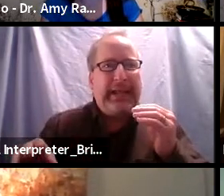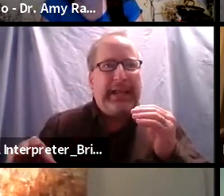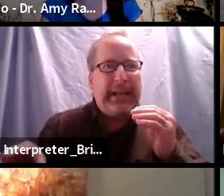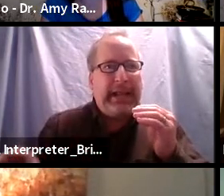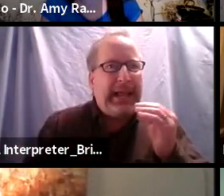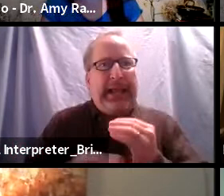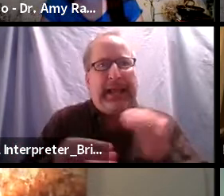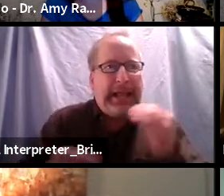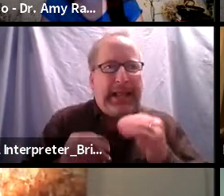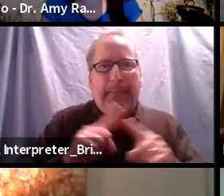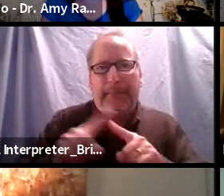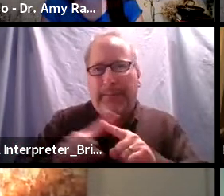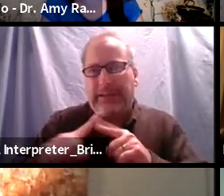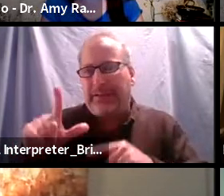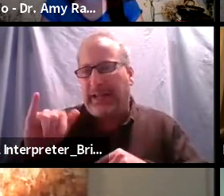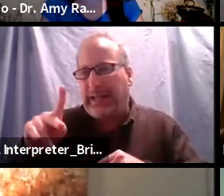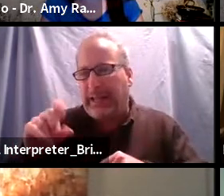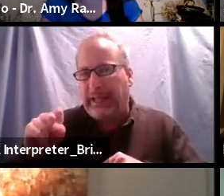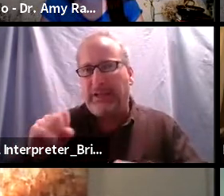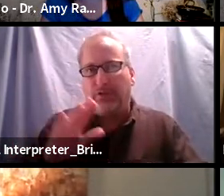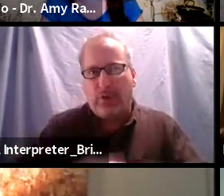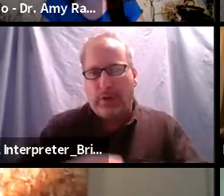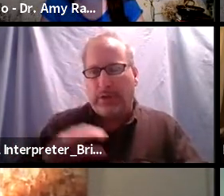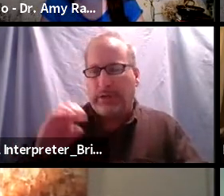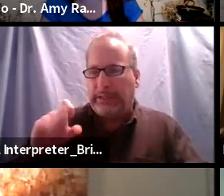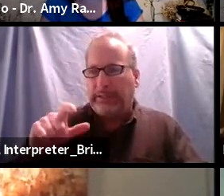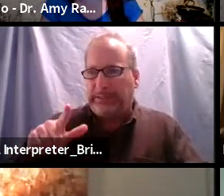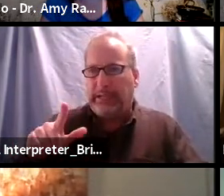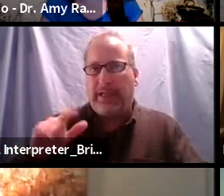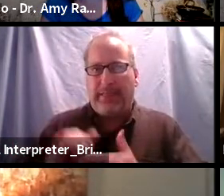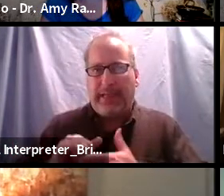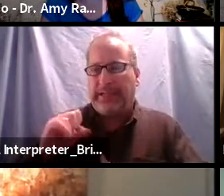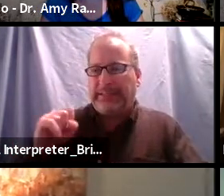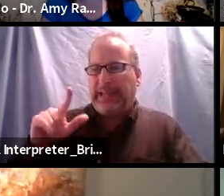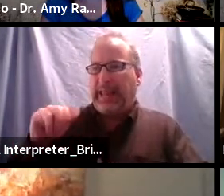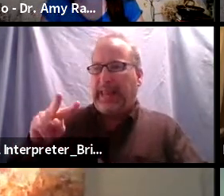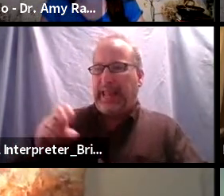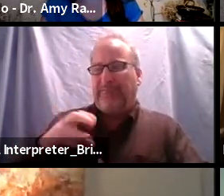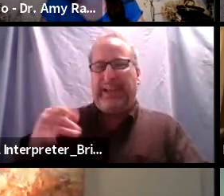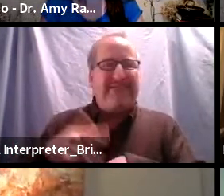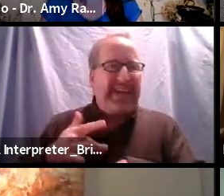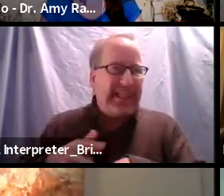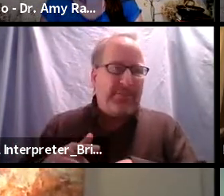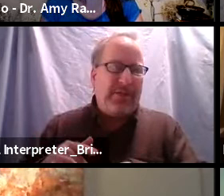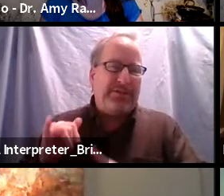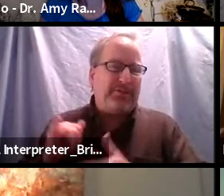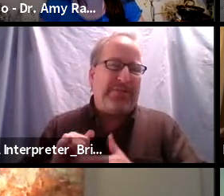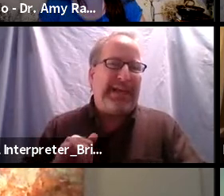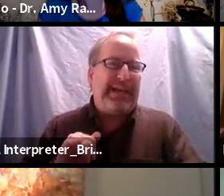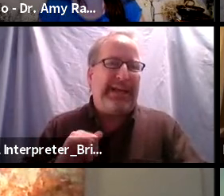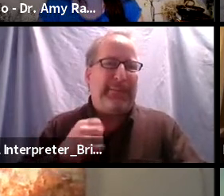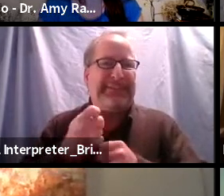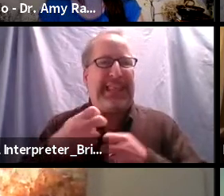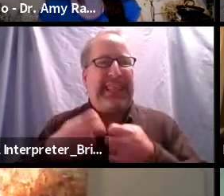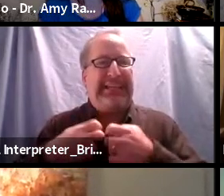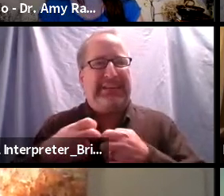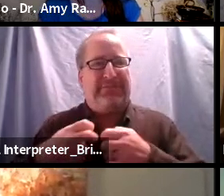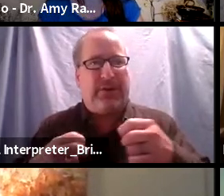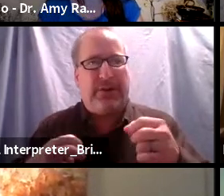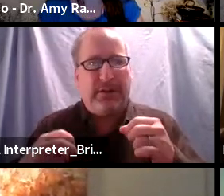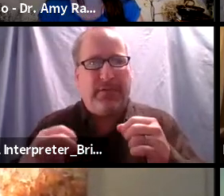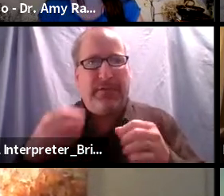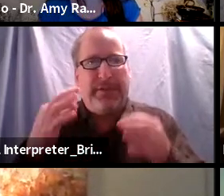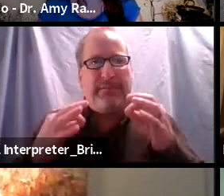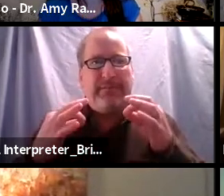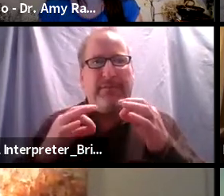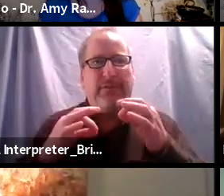links into one cell on Excel that are live and available for folks. And so that does make it a little bit difficult. Say if the question was,